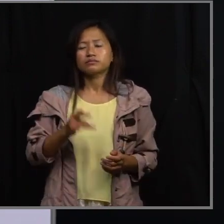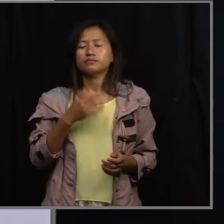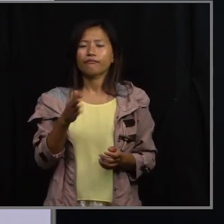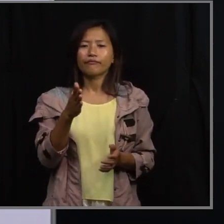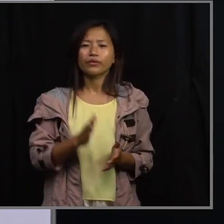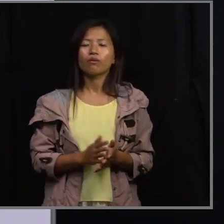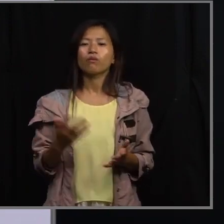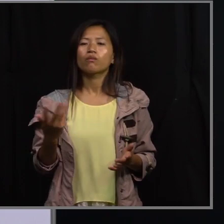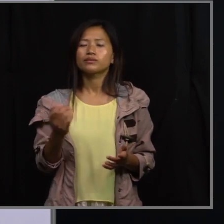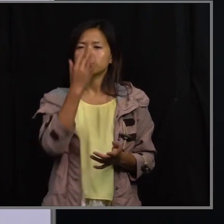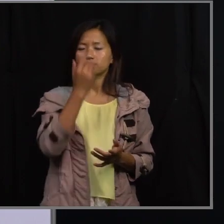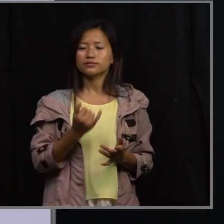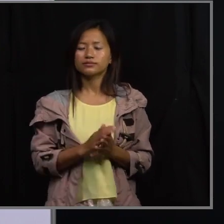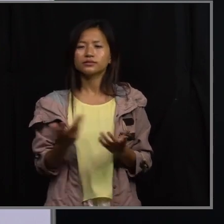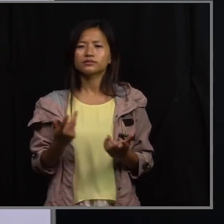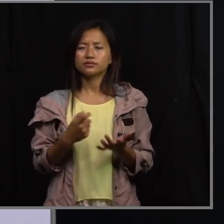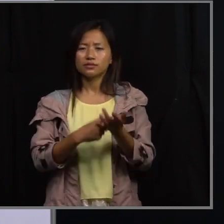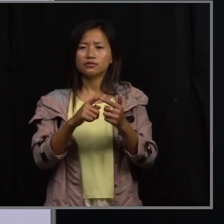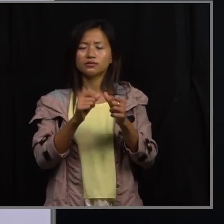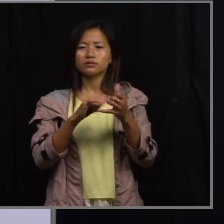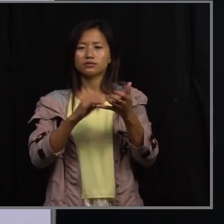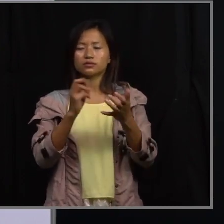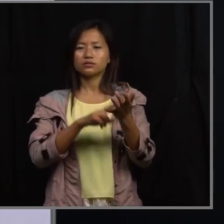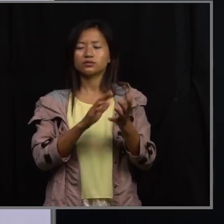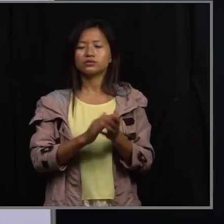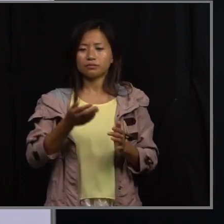Why? What is the reason behind that? Because there is